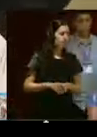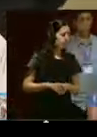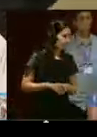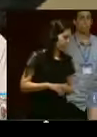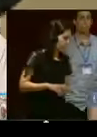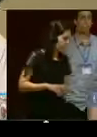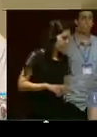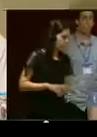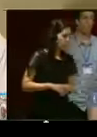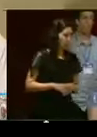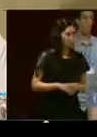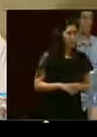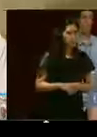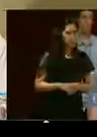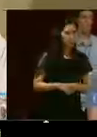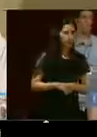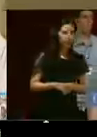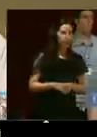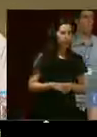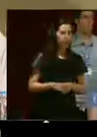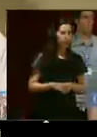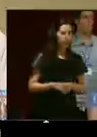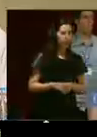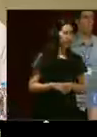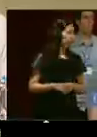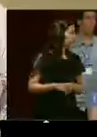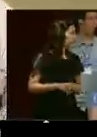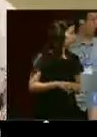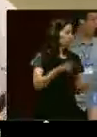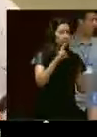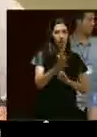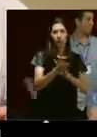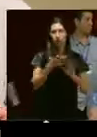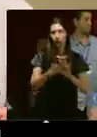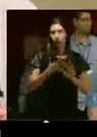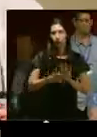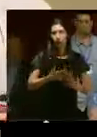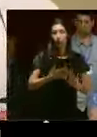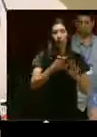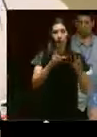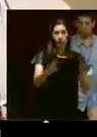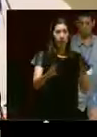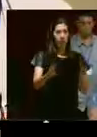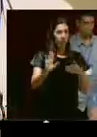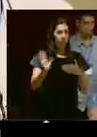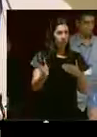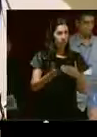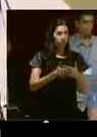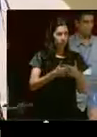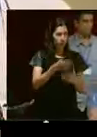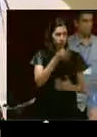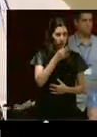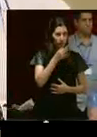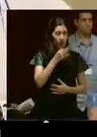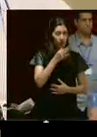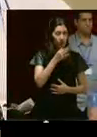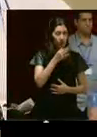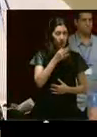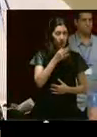restriction in terms of access? Just quickly. this is not